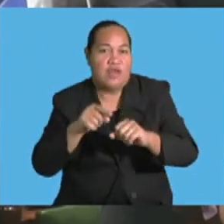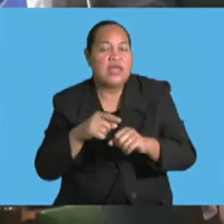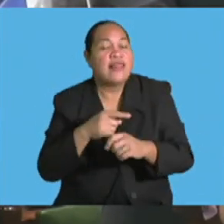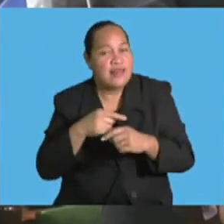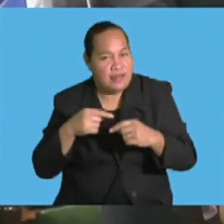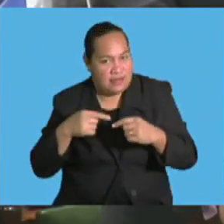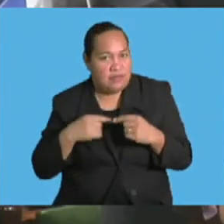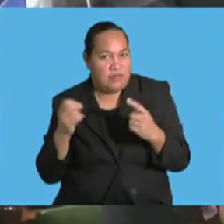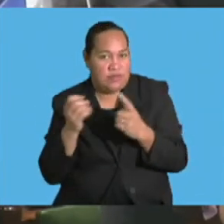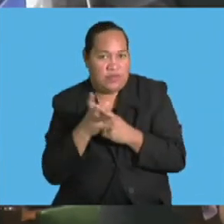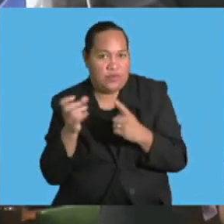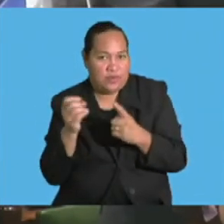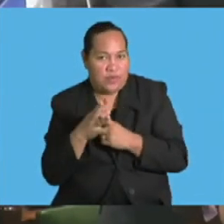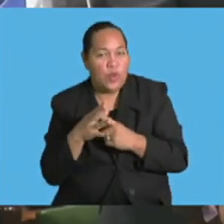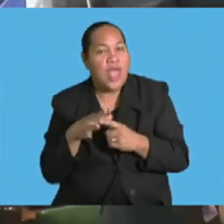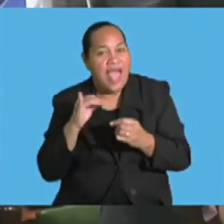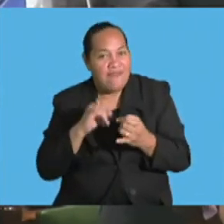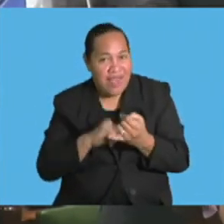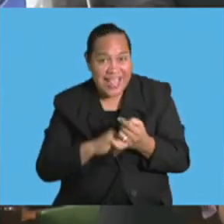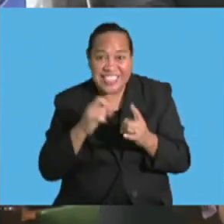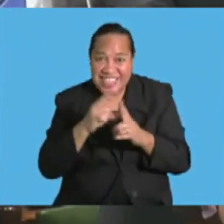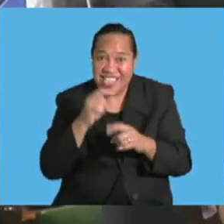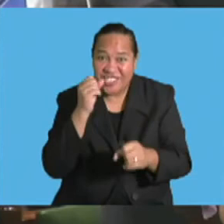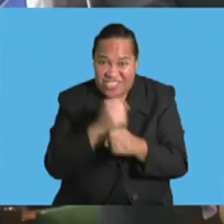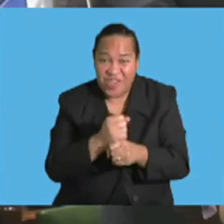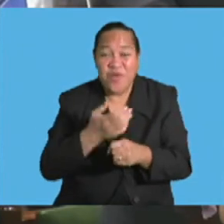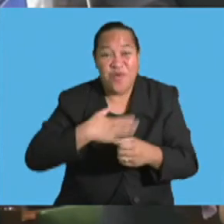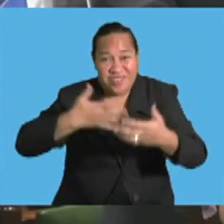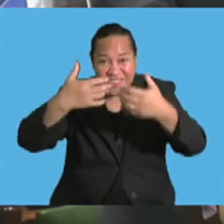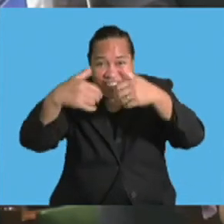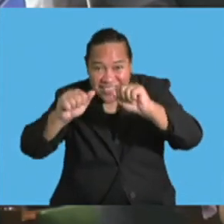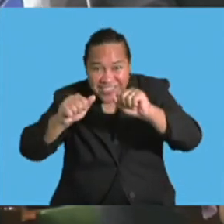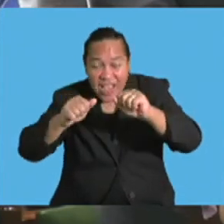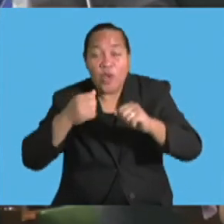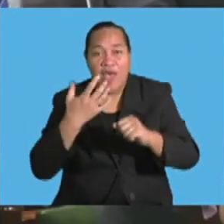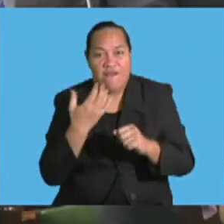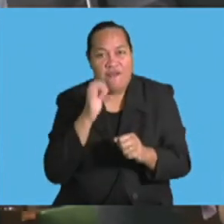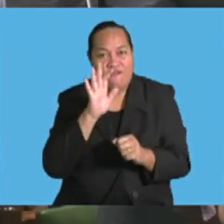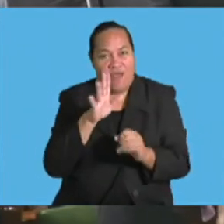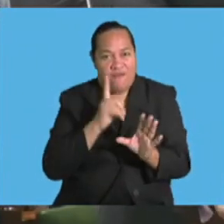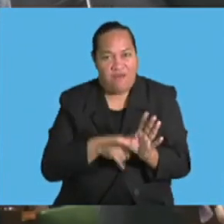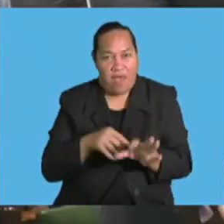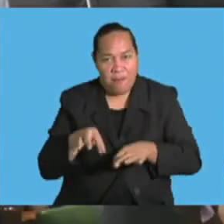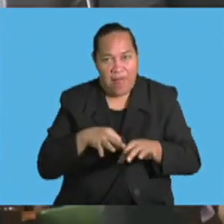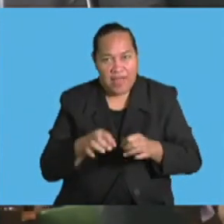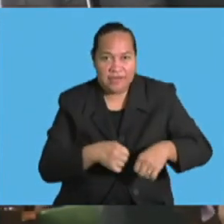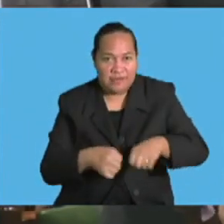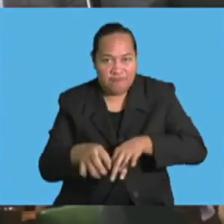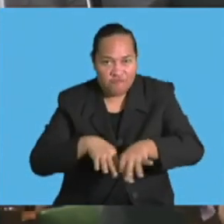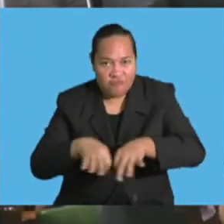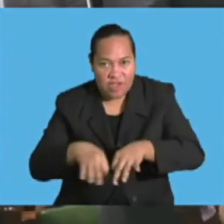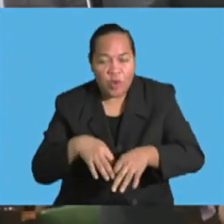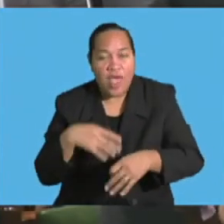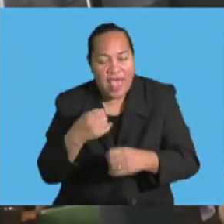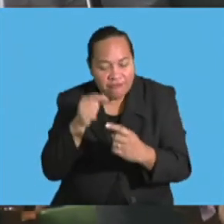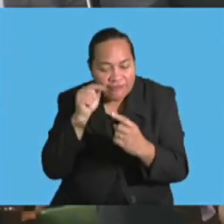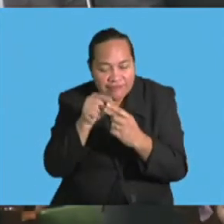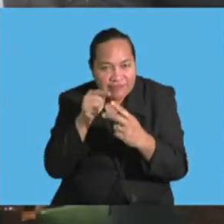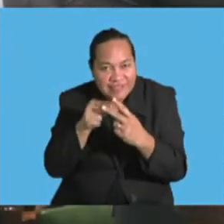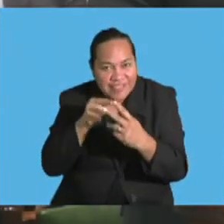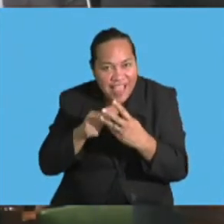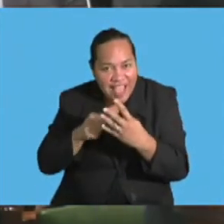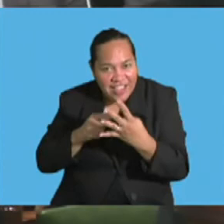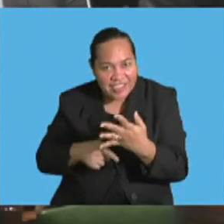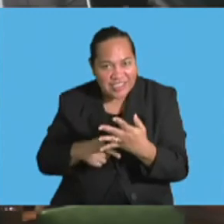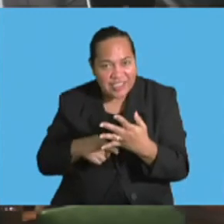have the Sustainable Development Goals incorporated into our 5- and 20-year national development plans with specific targets and policies aligned